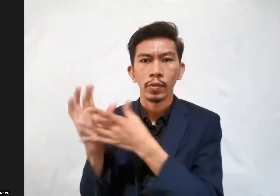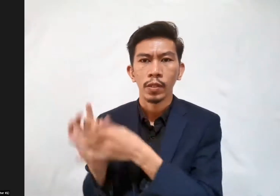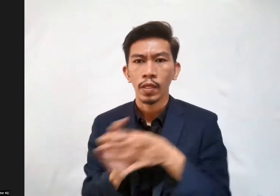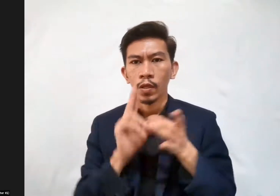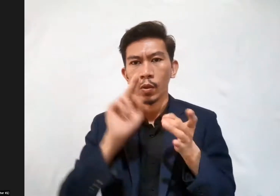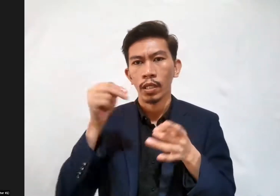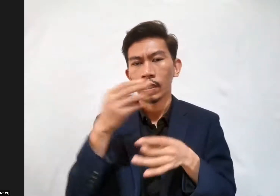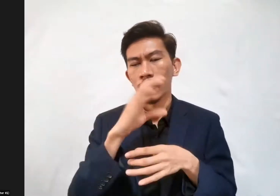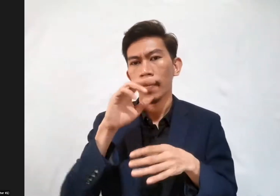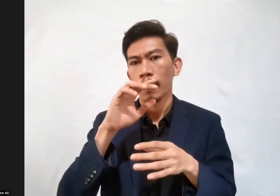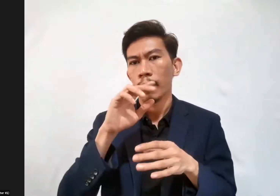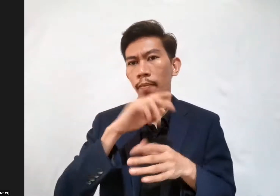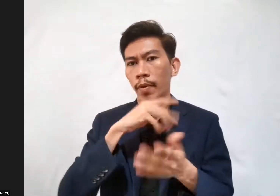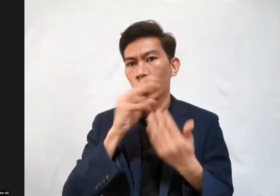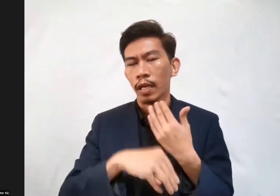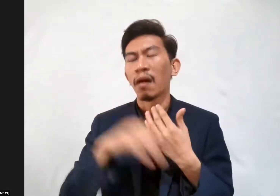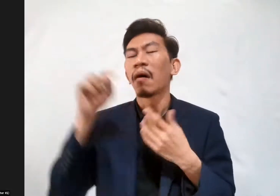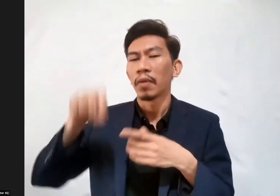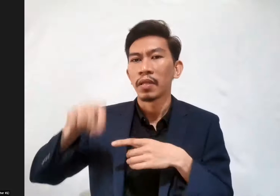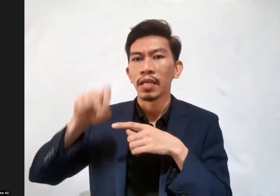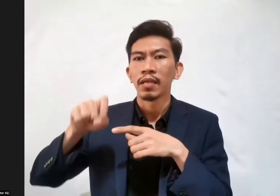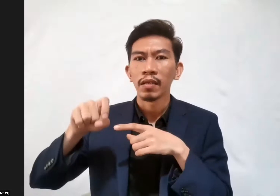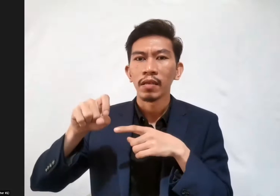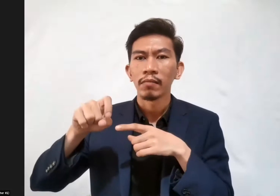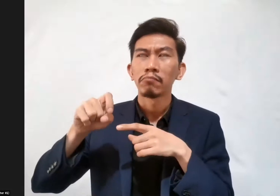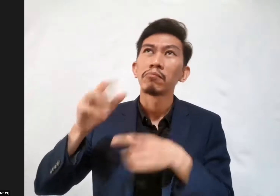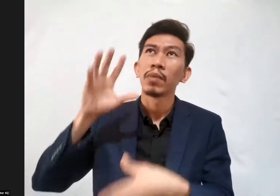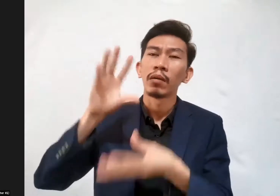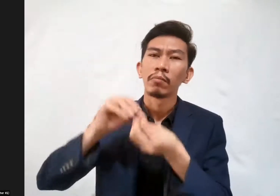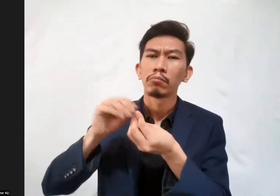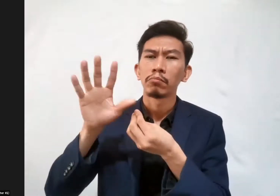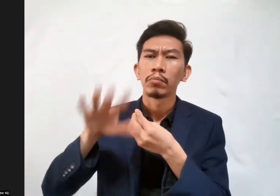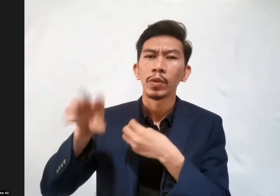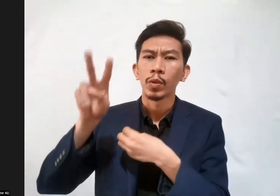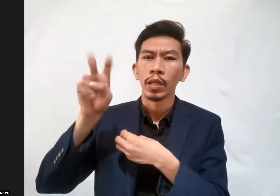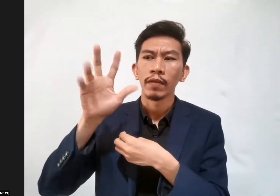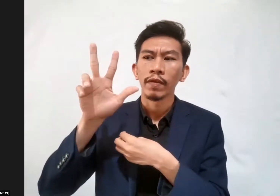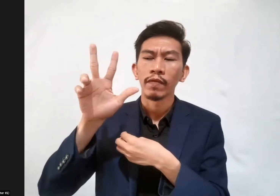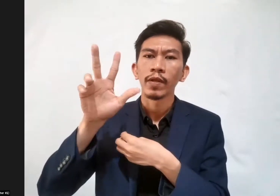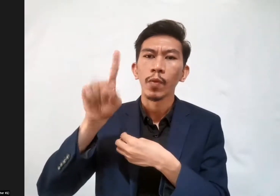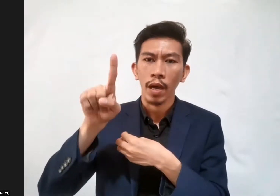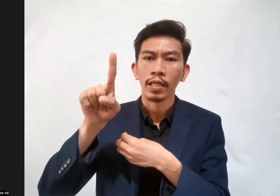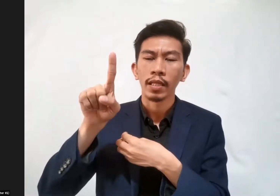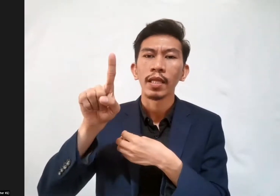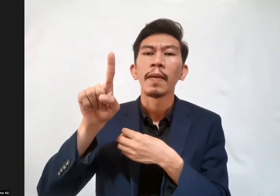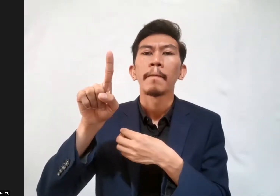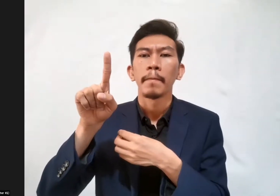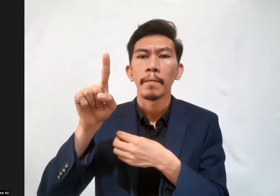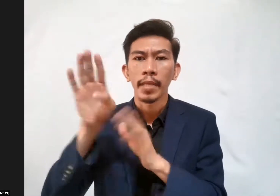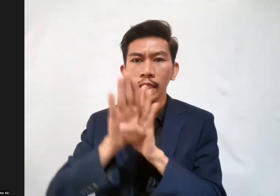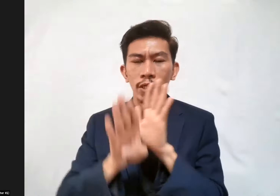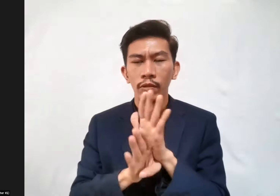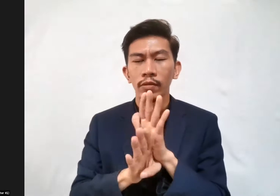UHC program will require close to 251 billion during the 2015